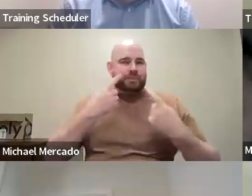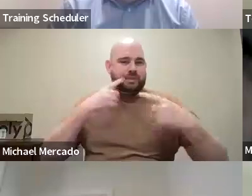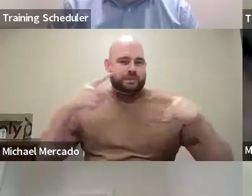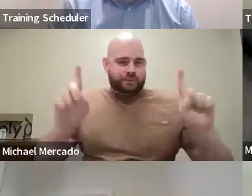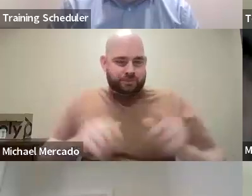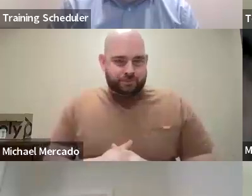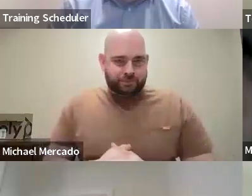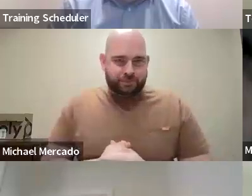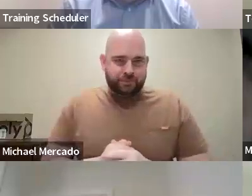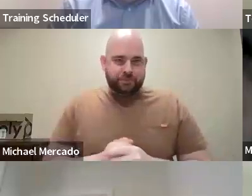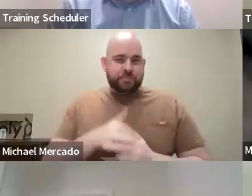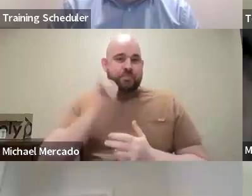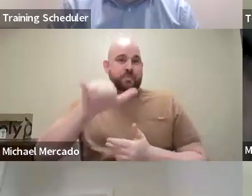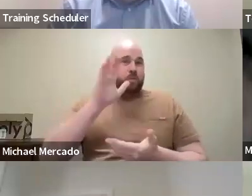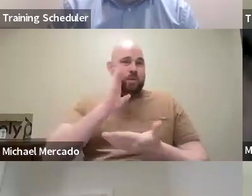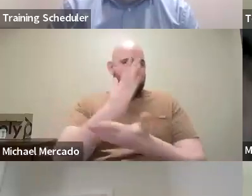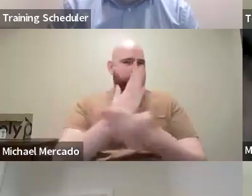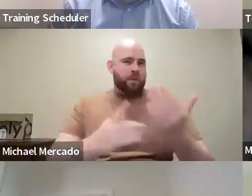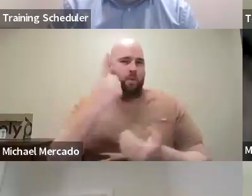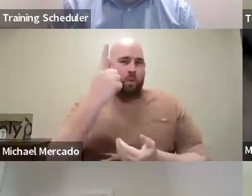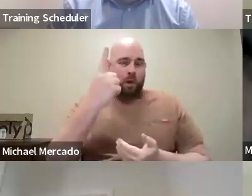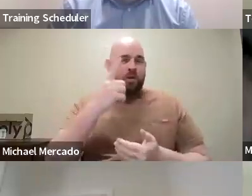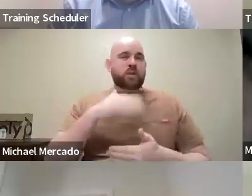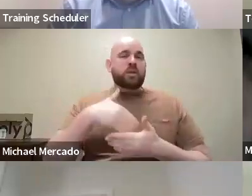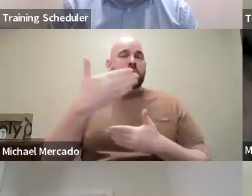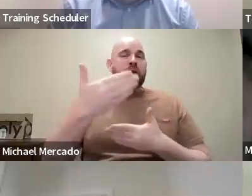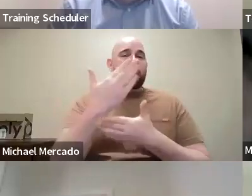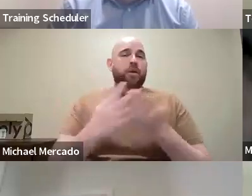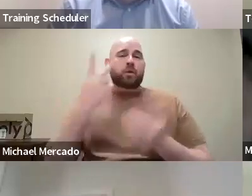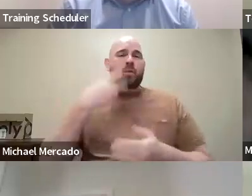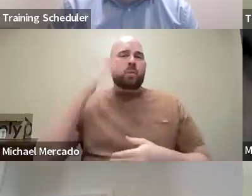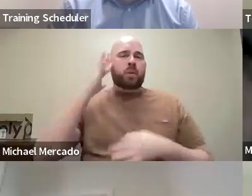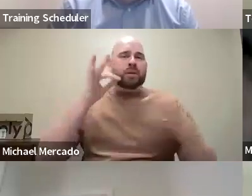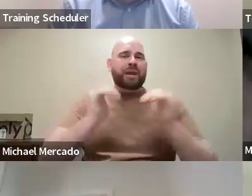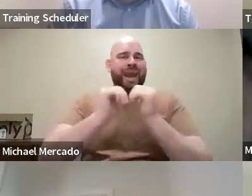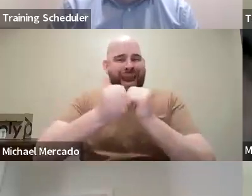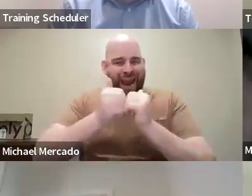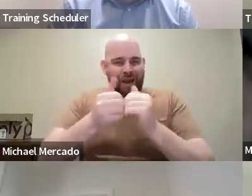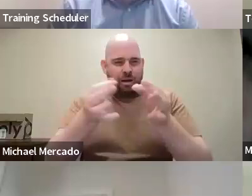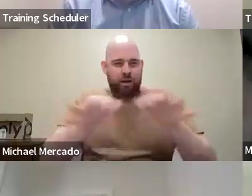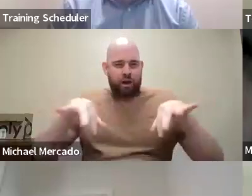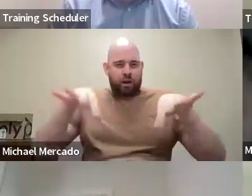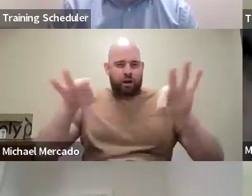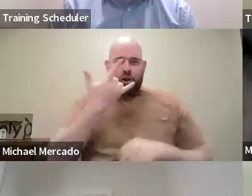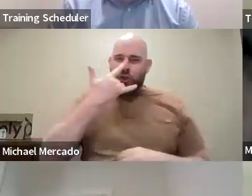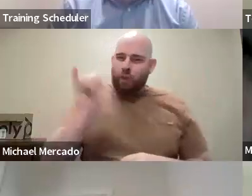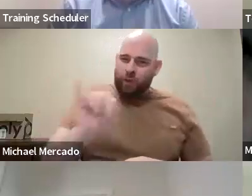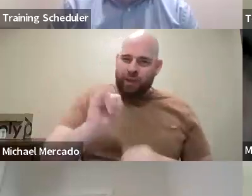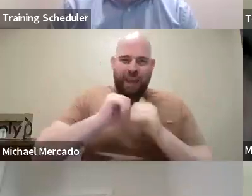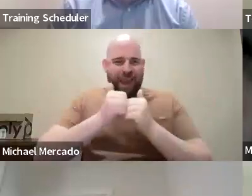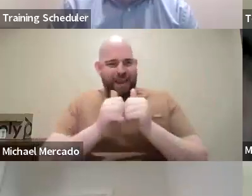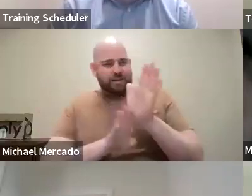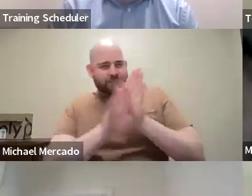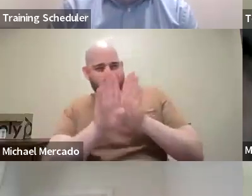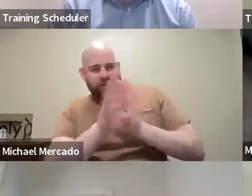their natural first language, and that access will ensure that they're successful. So this is part one. Part two will